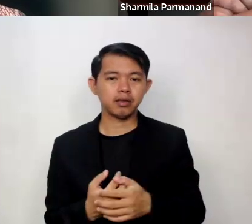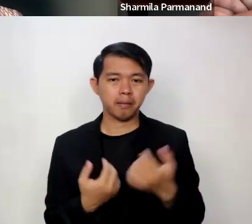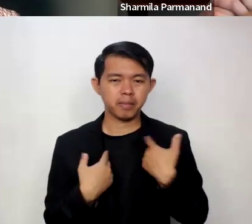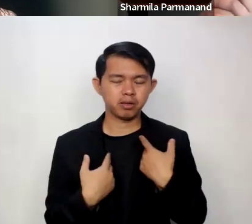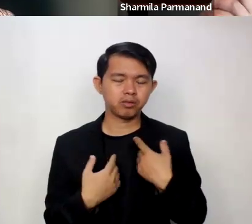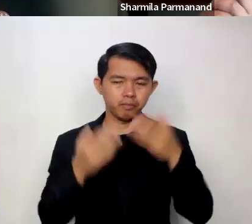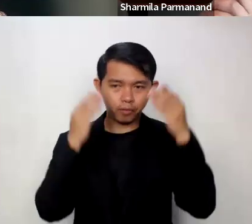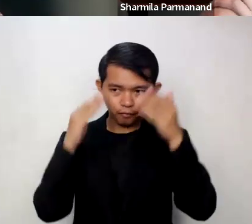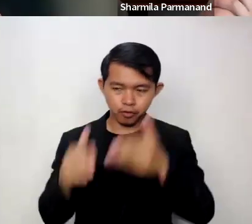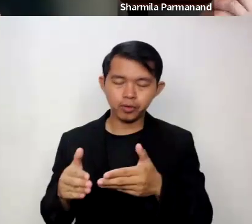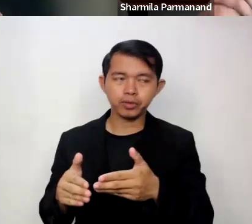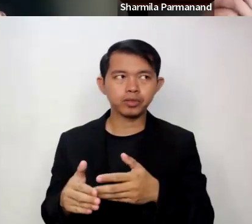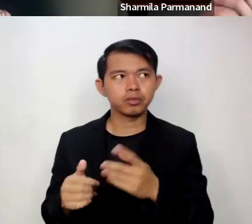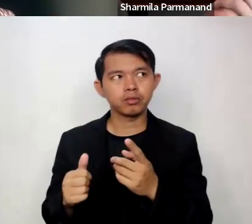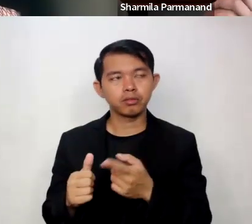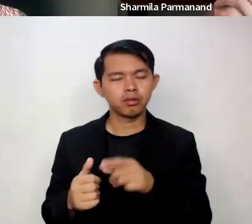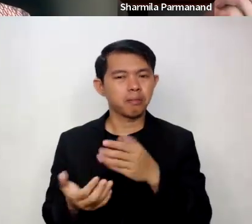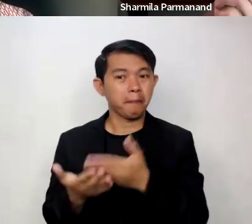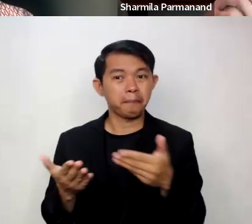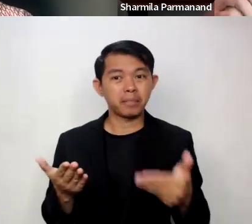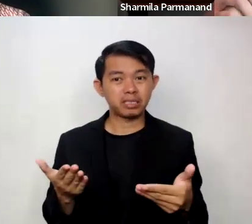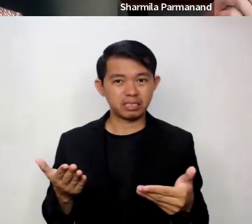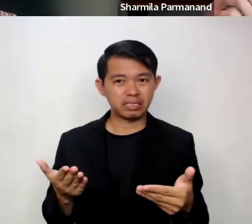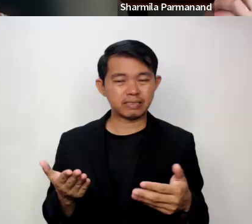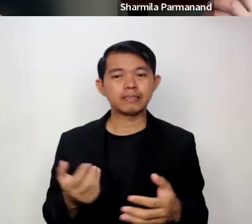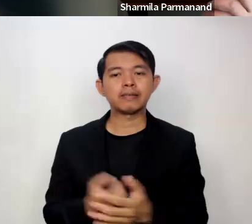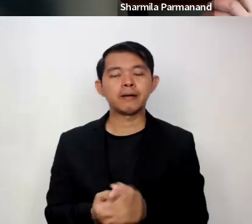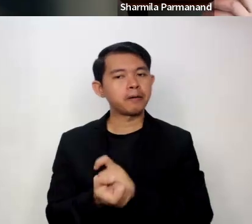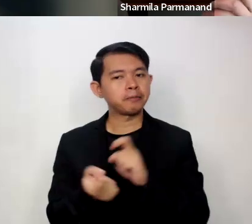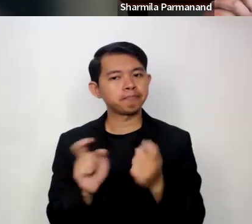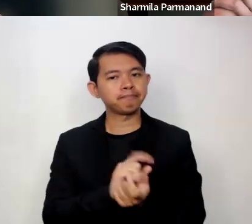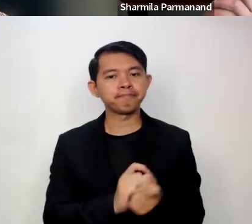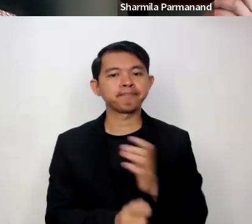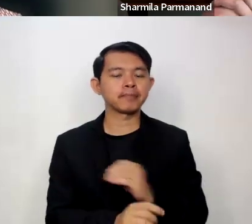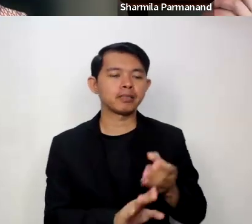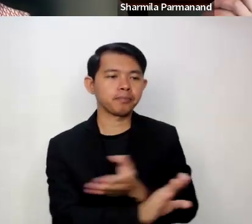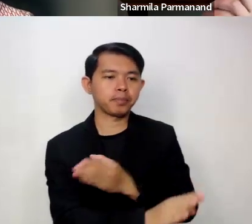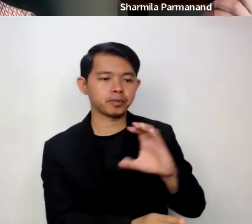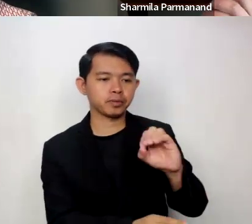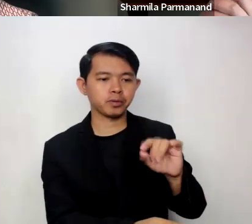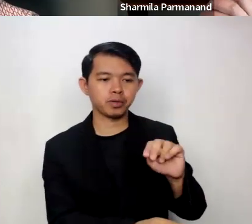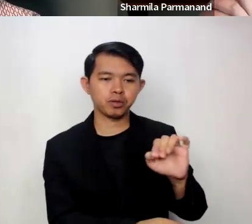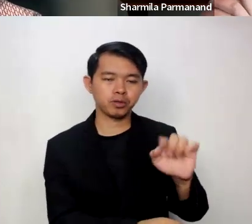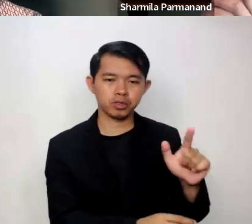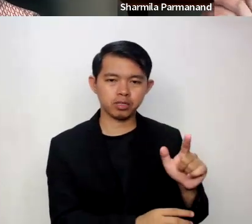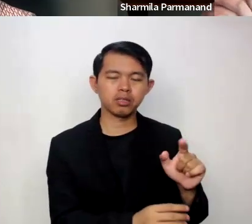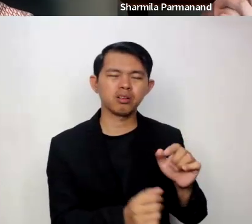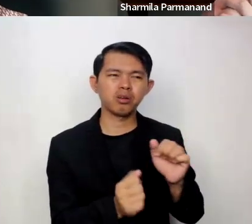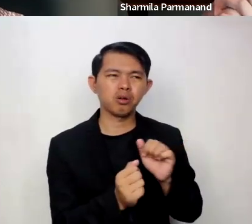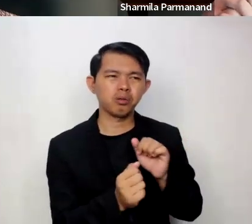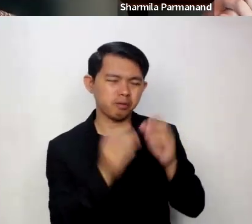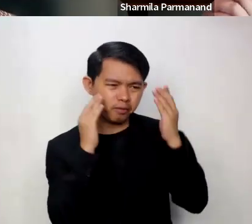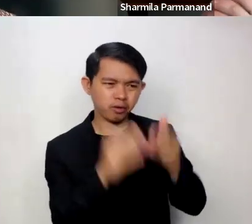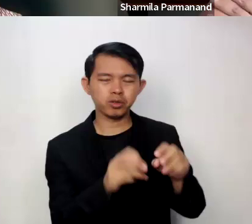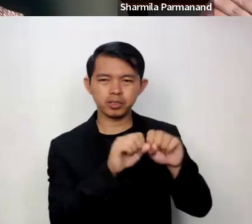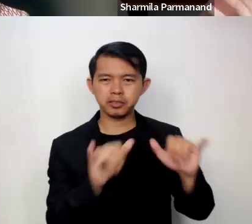of a focus on material transformations and post-colonialism is more epistemic lang. I don't again know that I